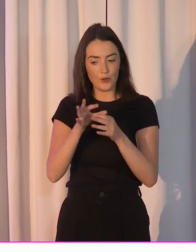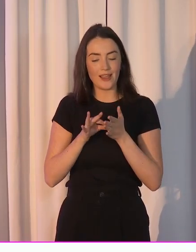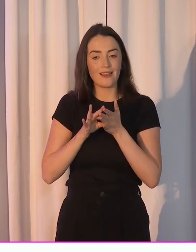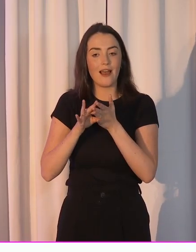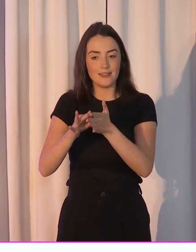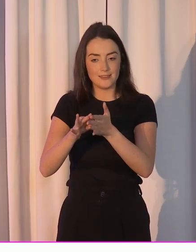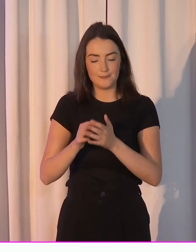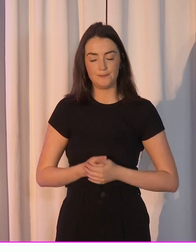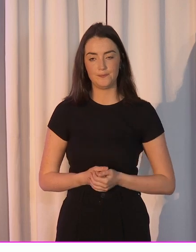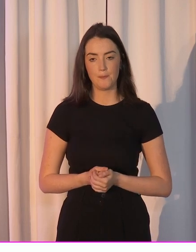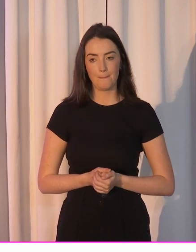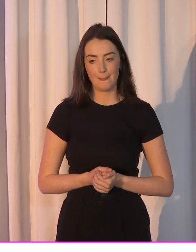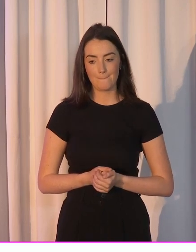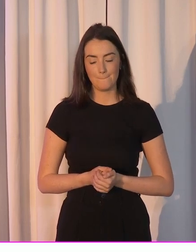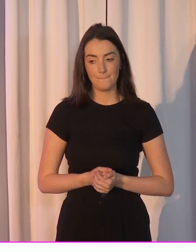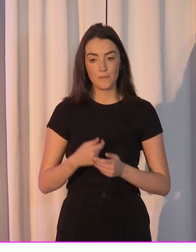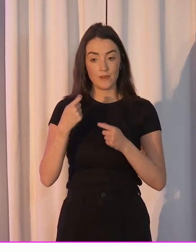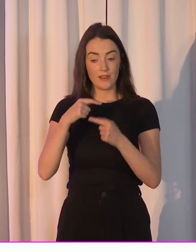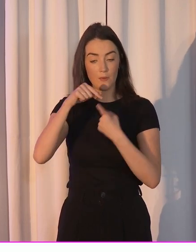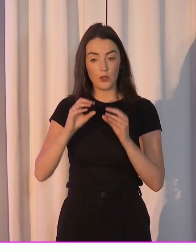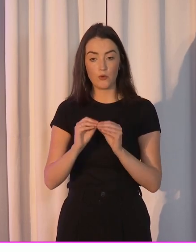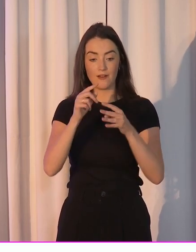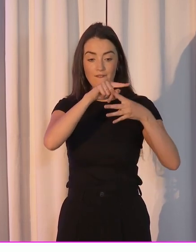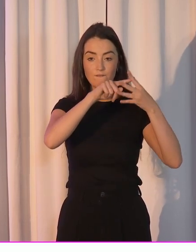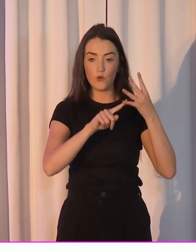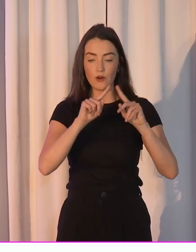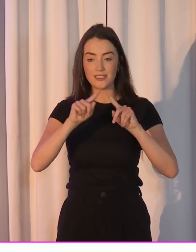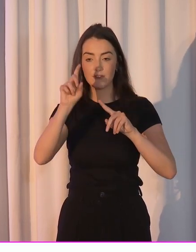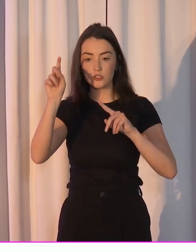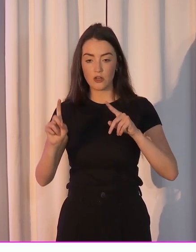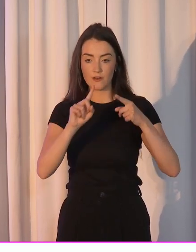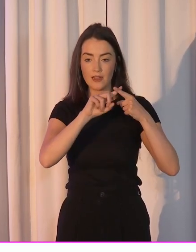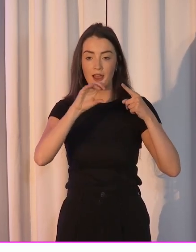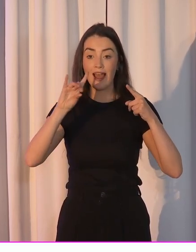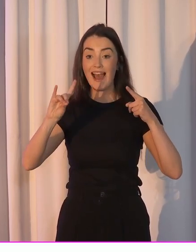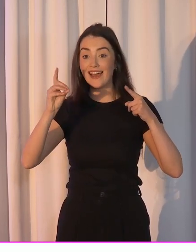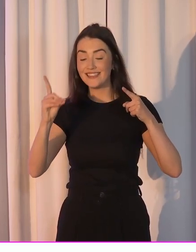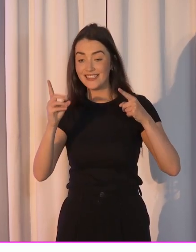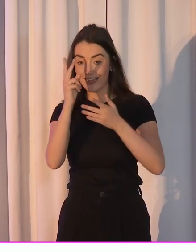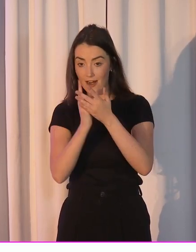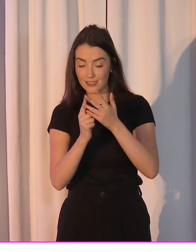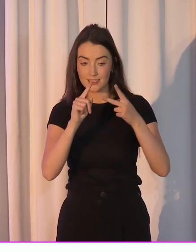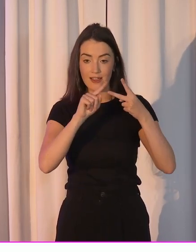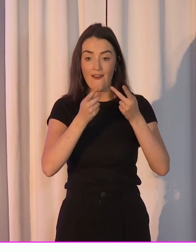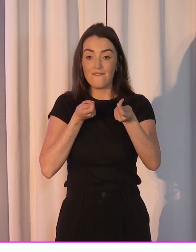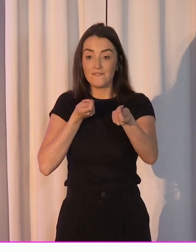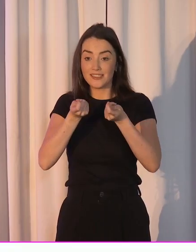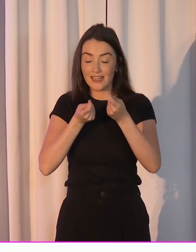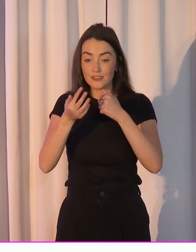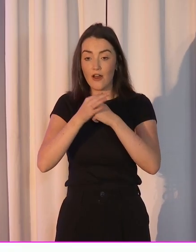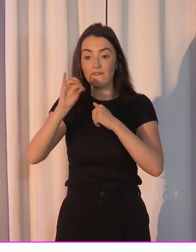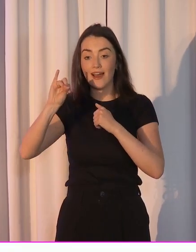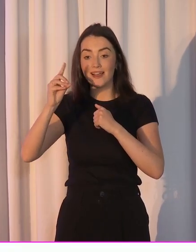this. And so this led to the creation of 4 separate surveys, one for ID artists, one for facilitators of ID